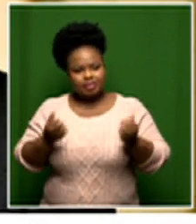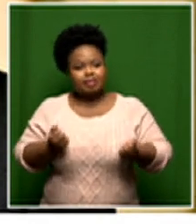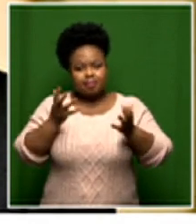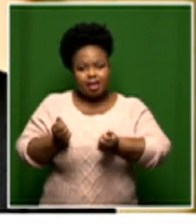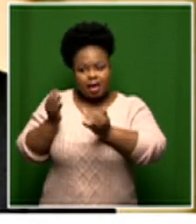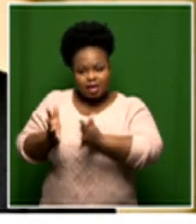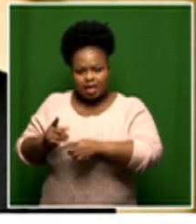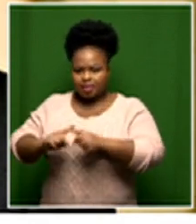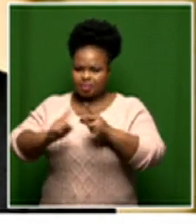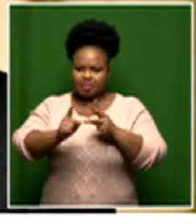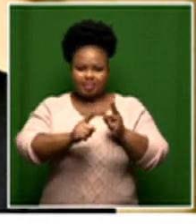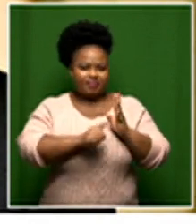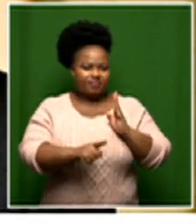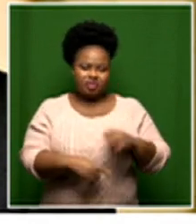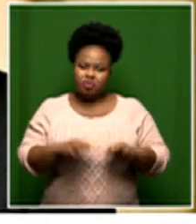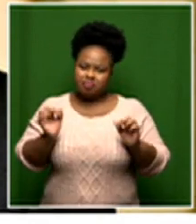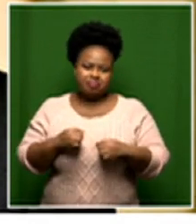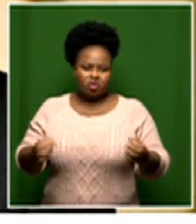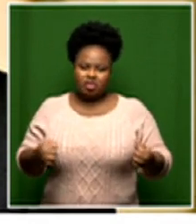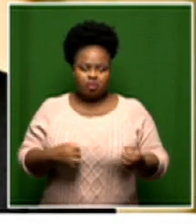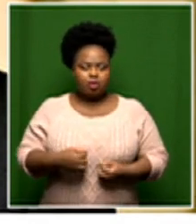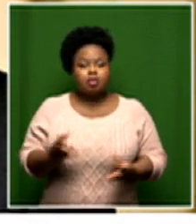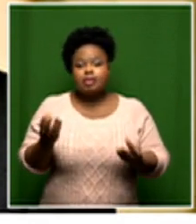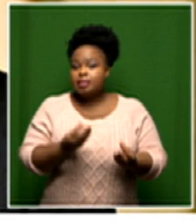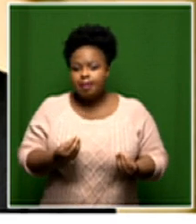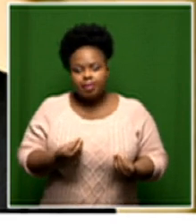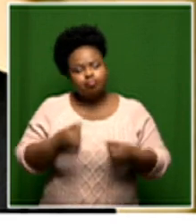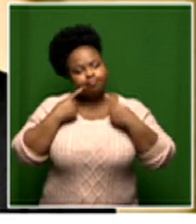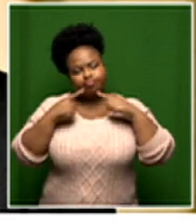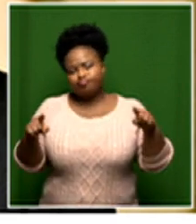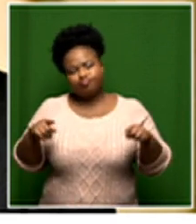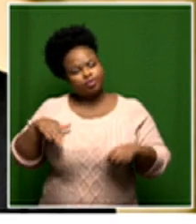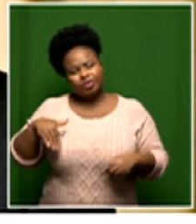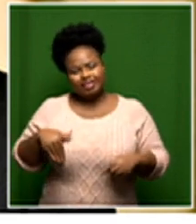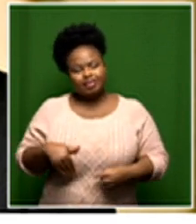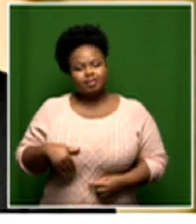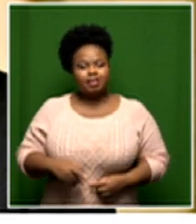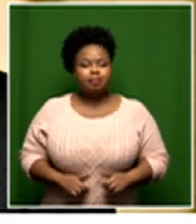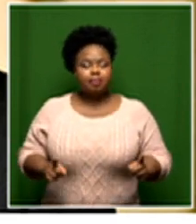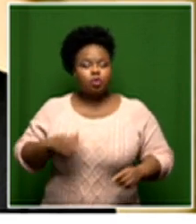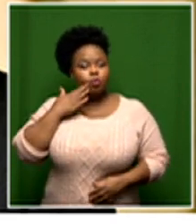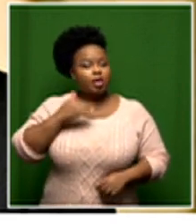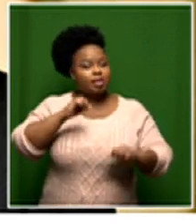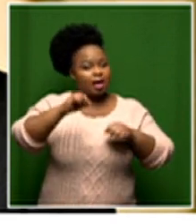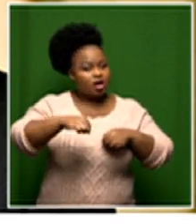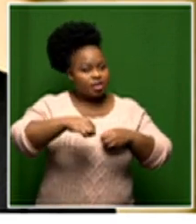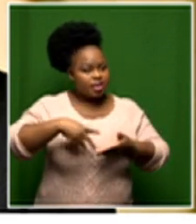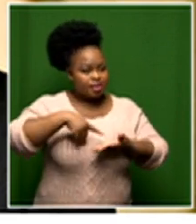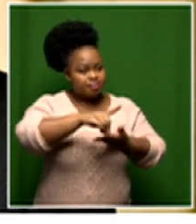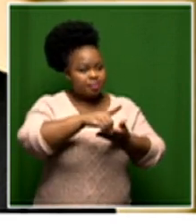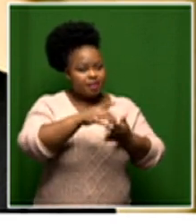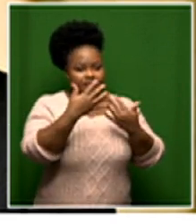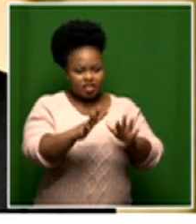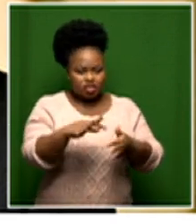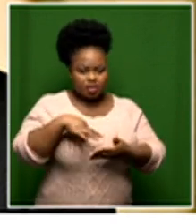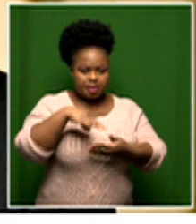suppliers. So it is not possible to give you a figure. We can only give you a figure once it's been agreed and paid. So we will